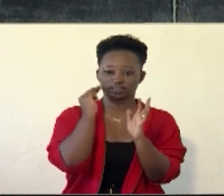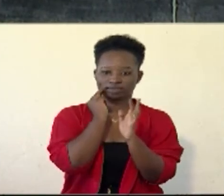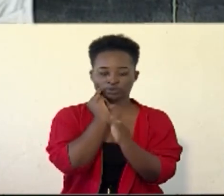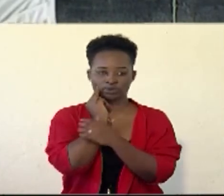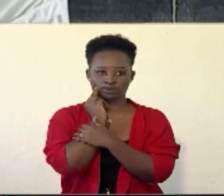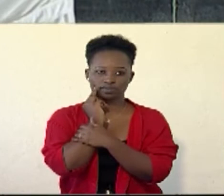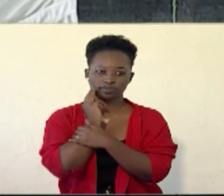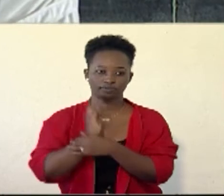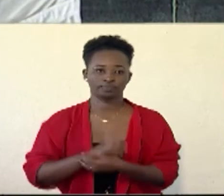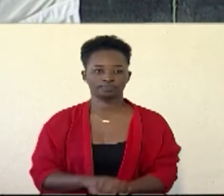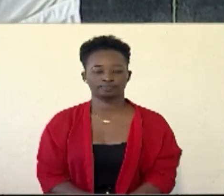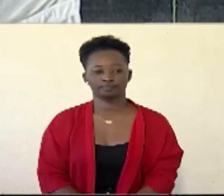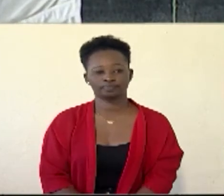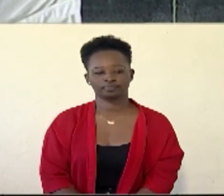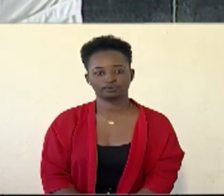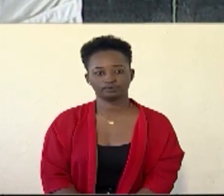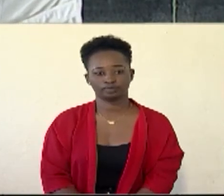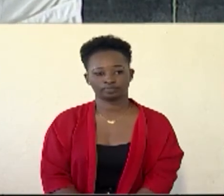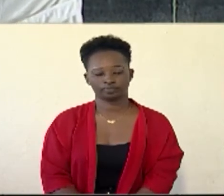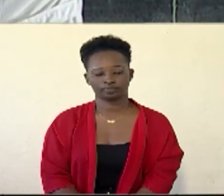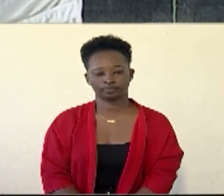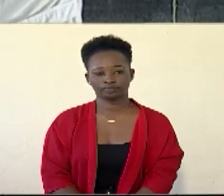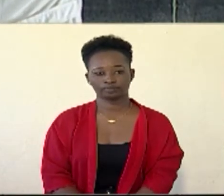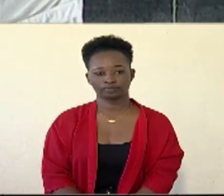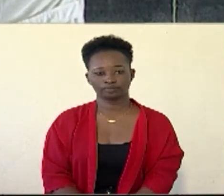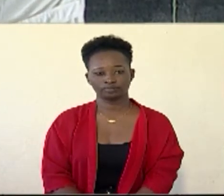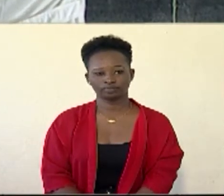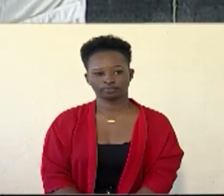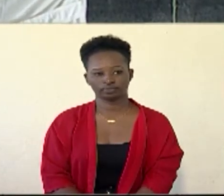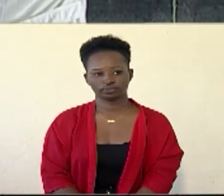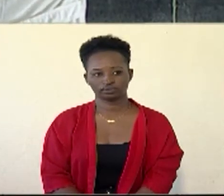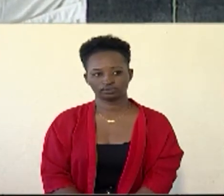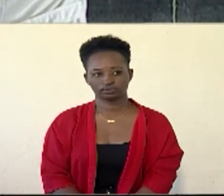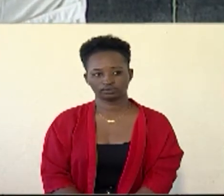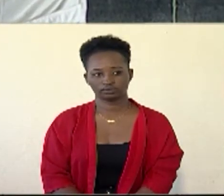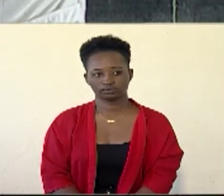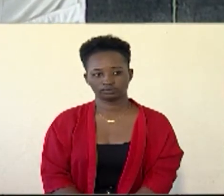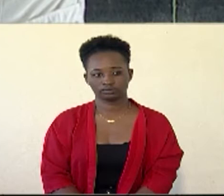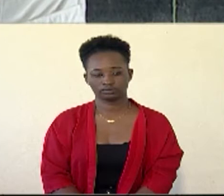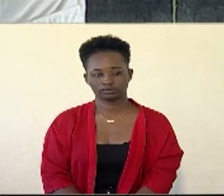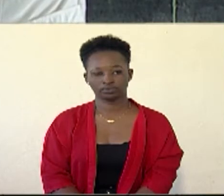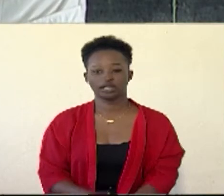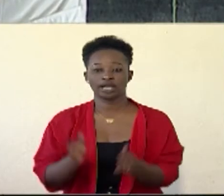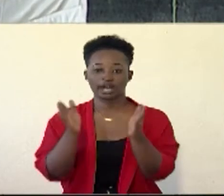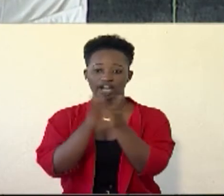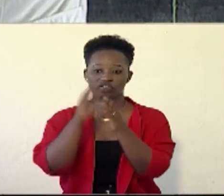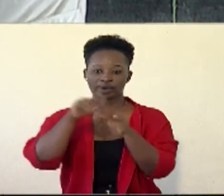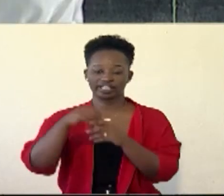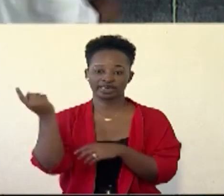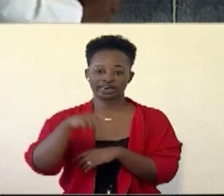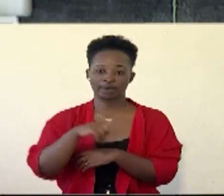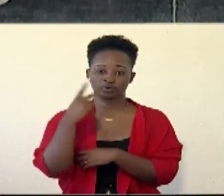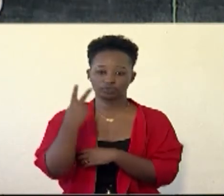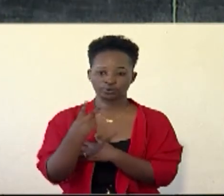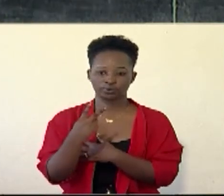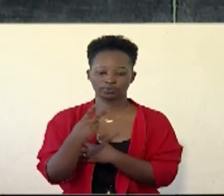Our income 1 is 3,000 million. And our income 2, because